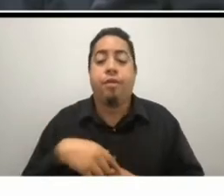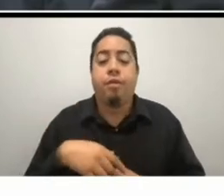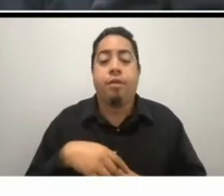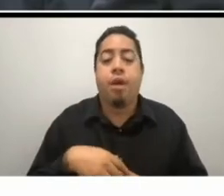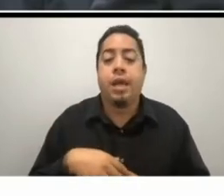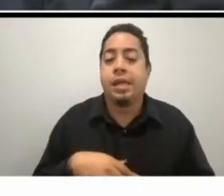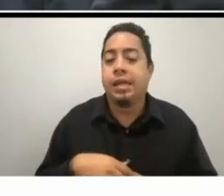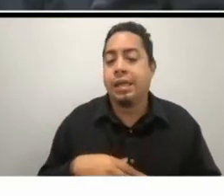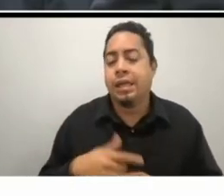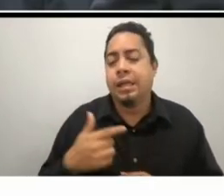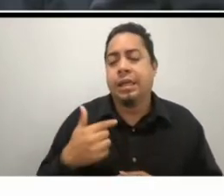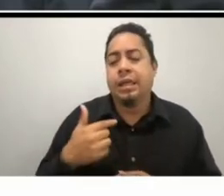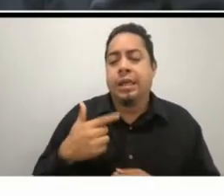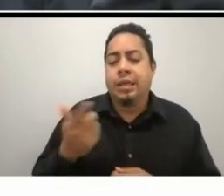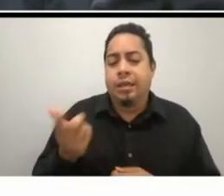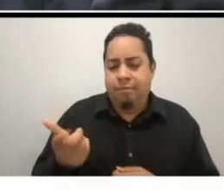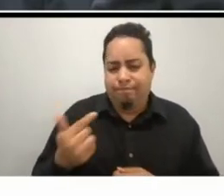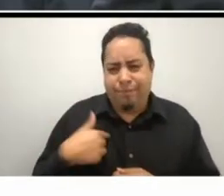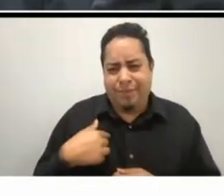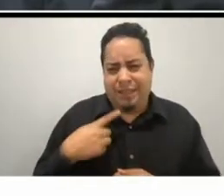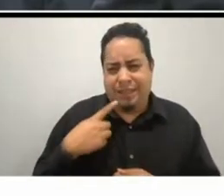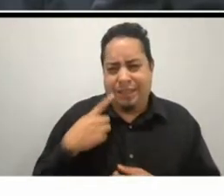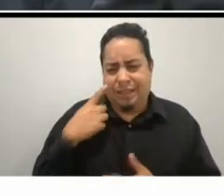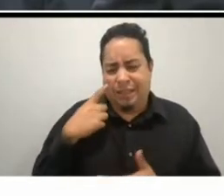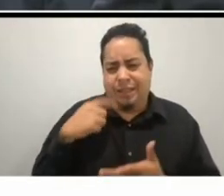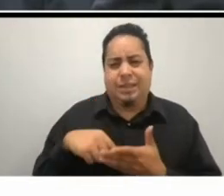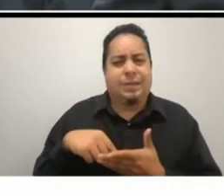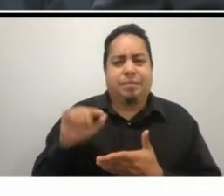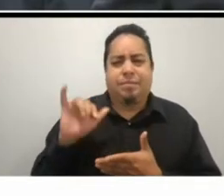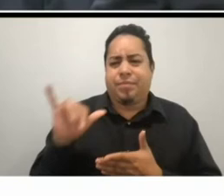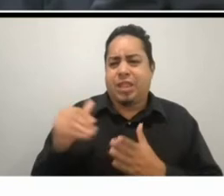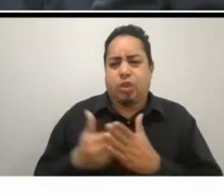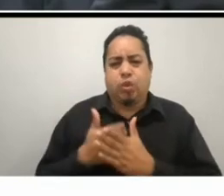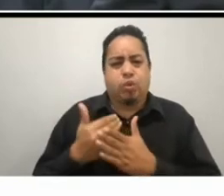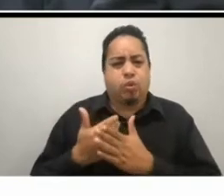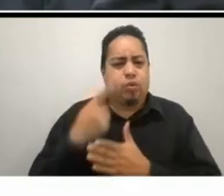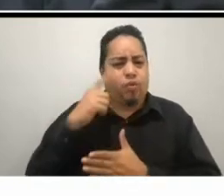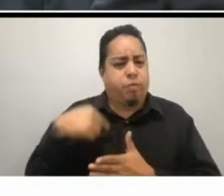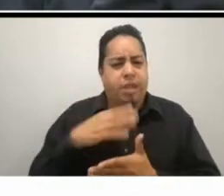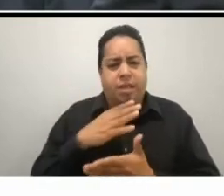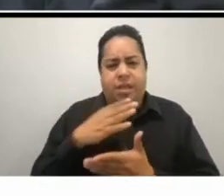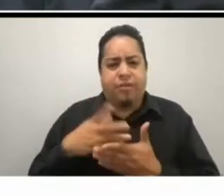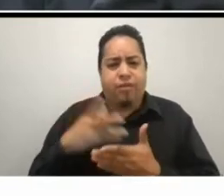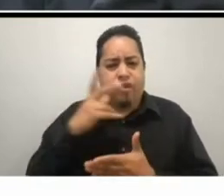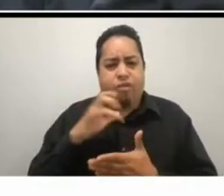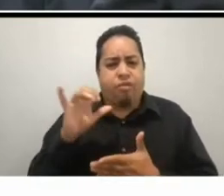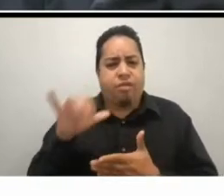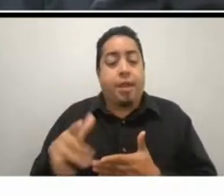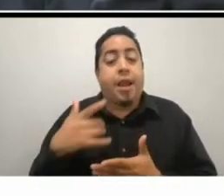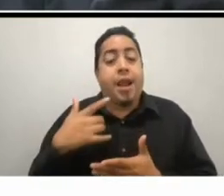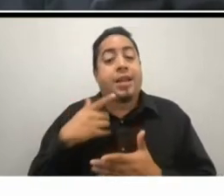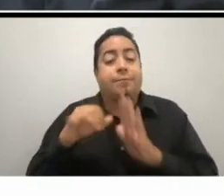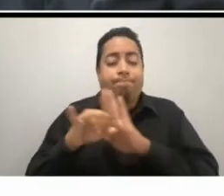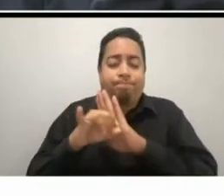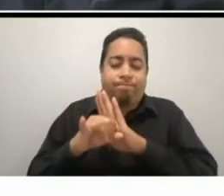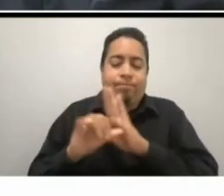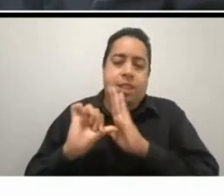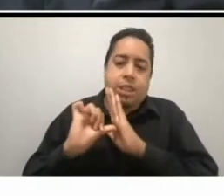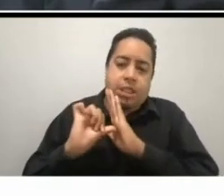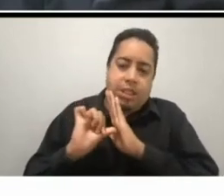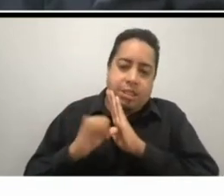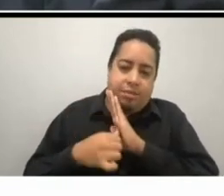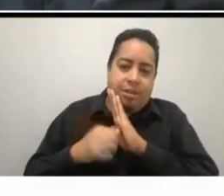something that's totally new to me. I've never heard of any such thing. And he pressed that point. And I said,